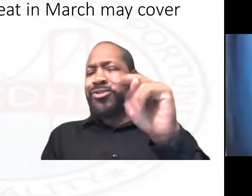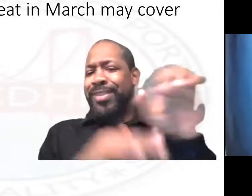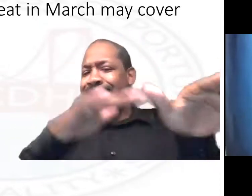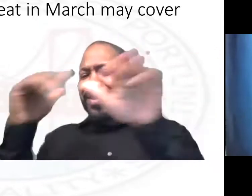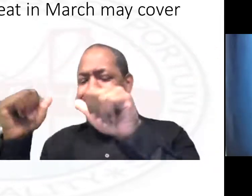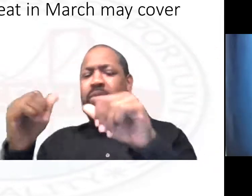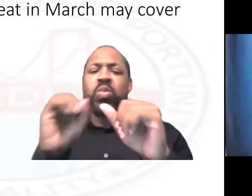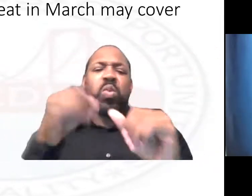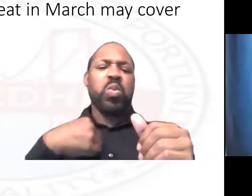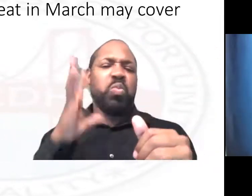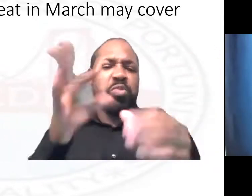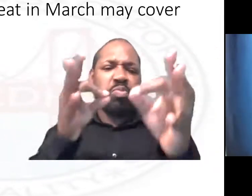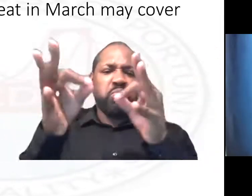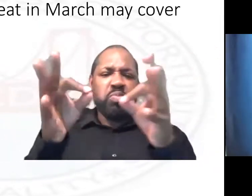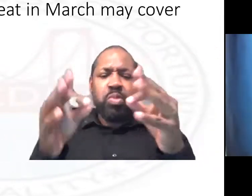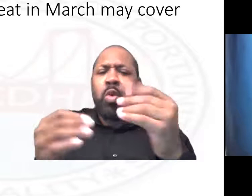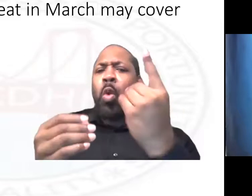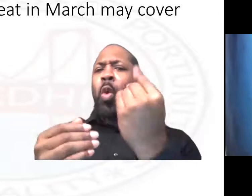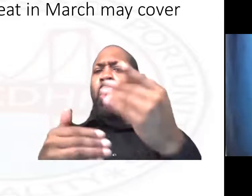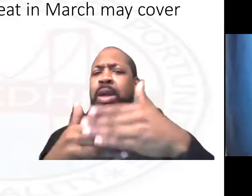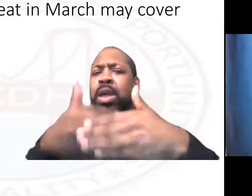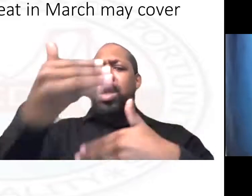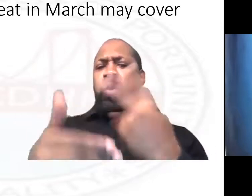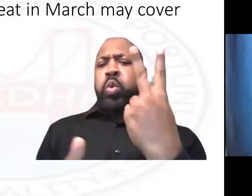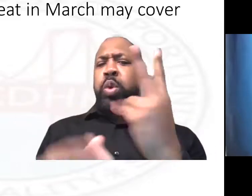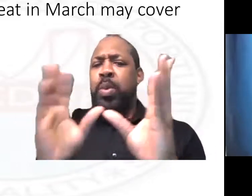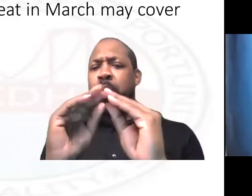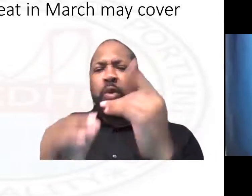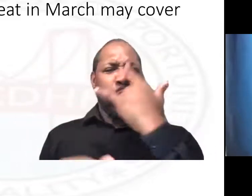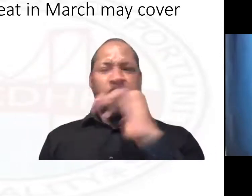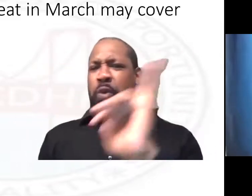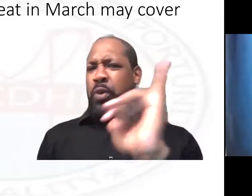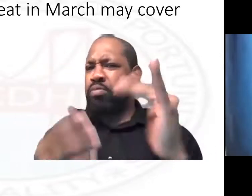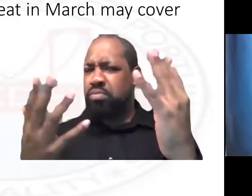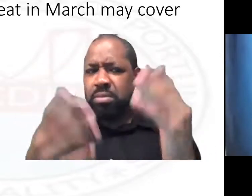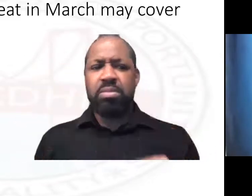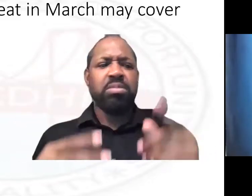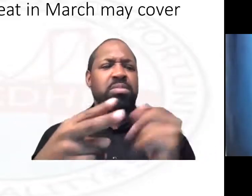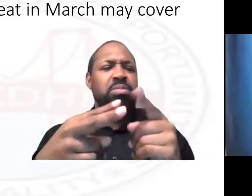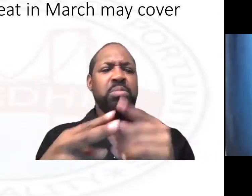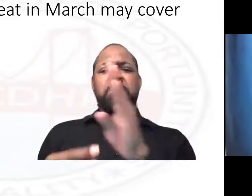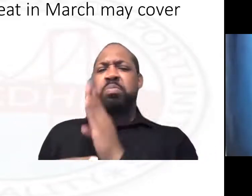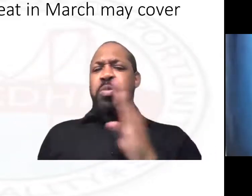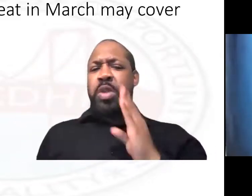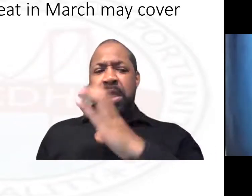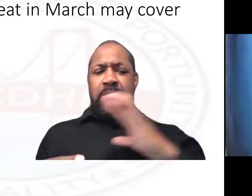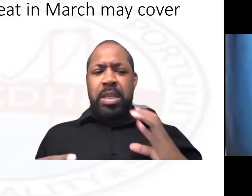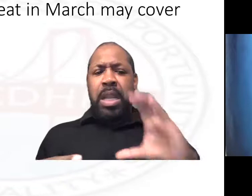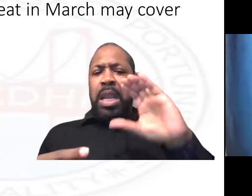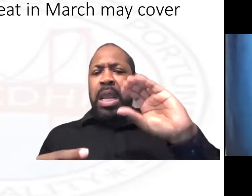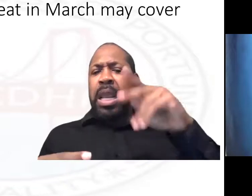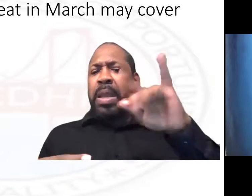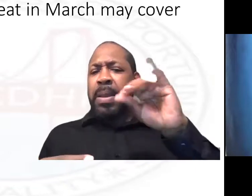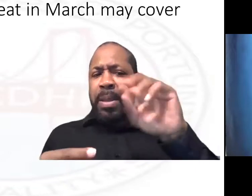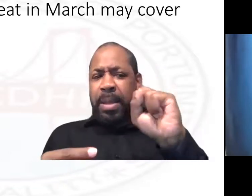So now I know Shane is left, so I'll go ahead and describe this, but in the next 2 meetings, I'm going to explain what they're going to look